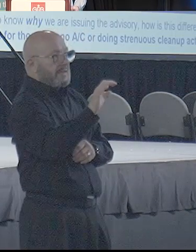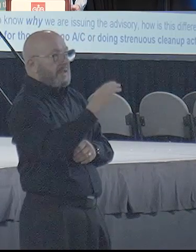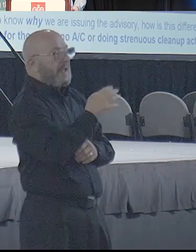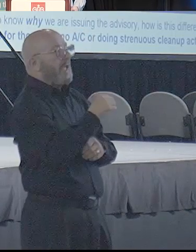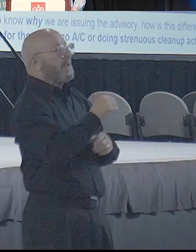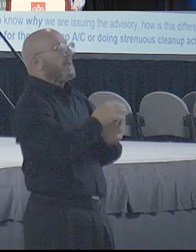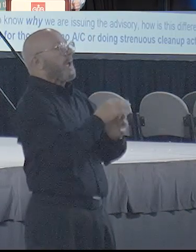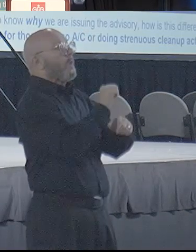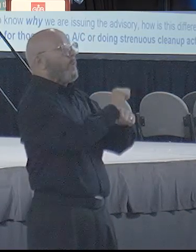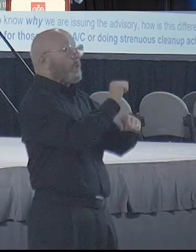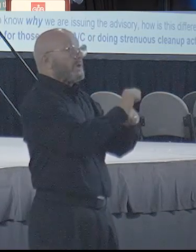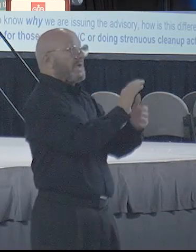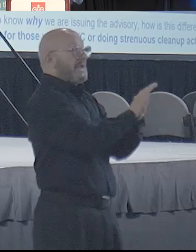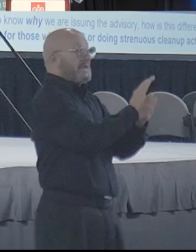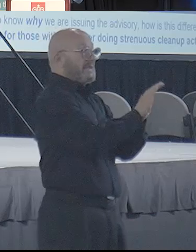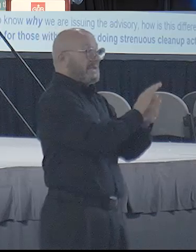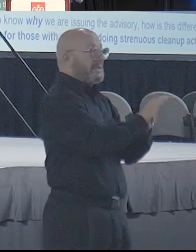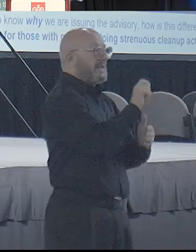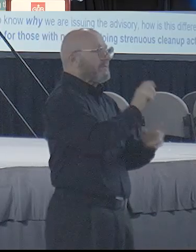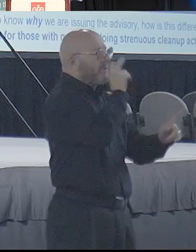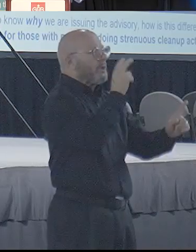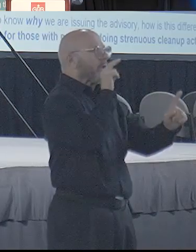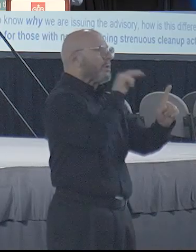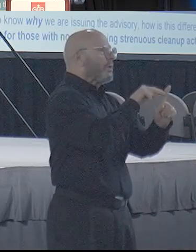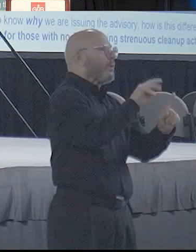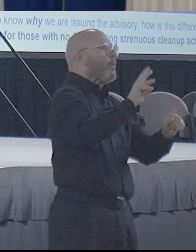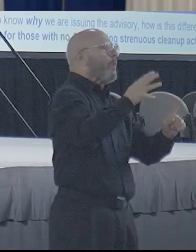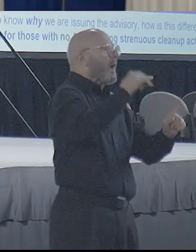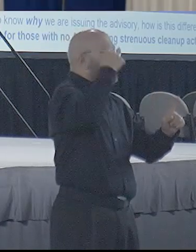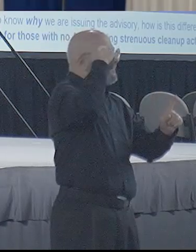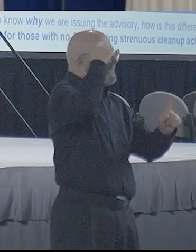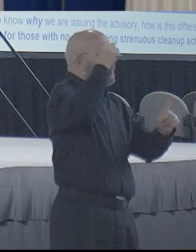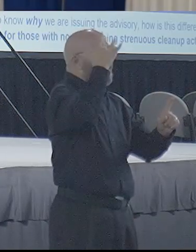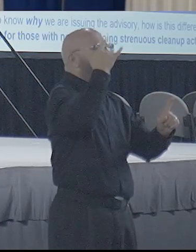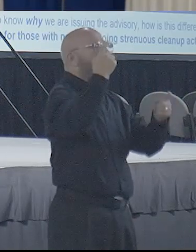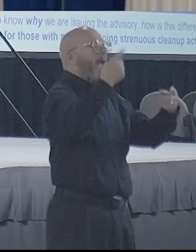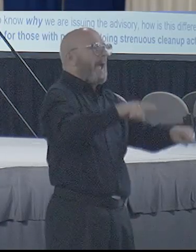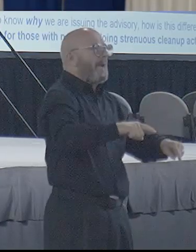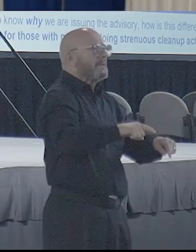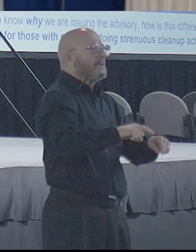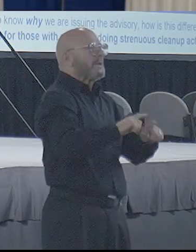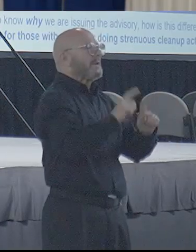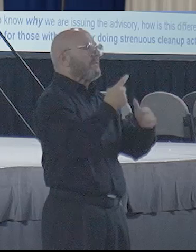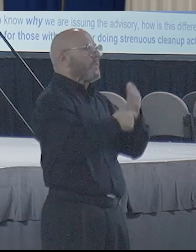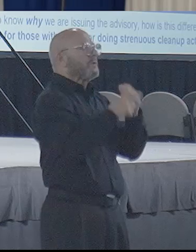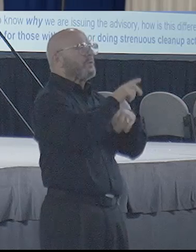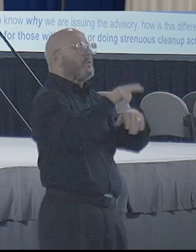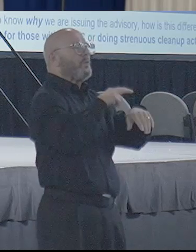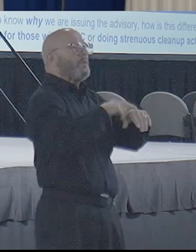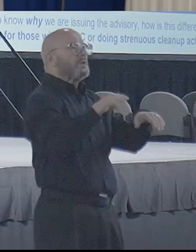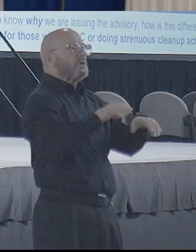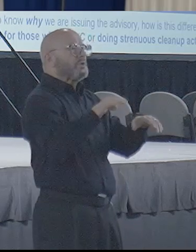activities. So it's really important to give people the why if you're doing something that's a little bit different maybe from what you normally do. So normally we'd be looking for